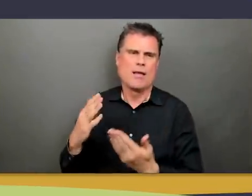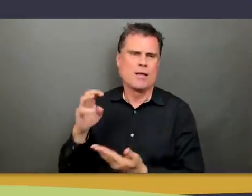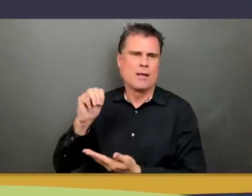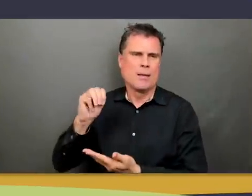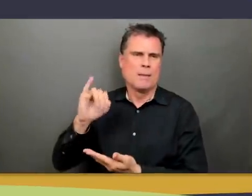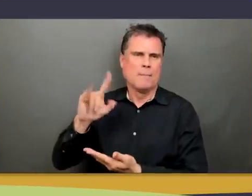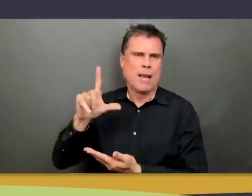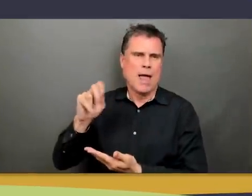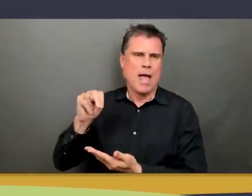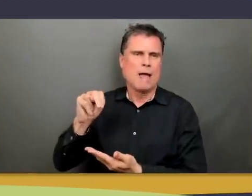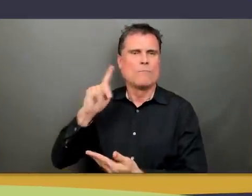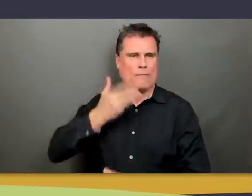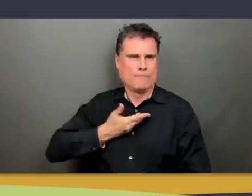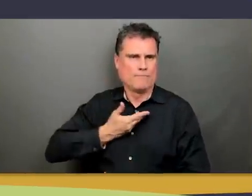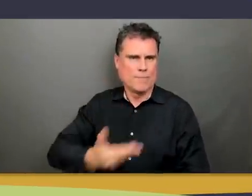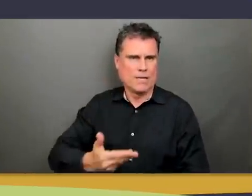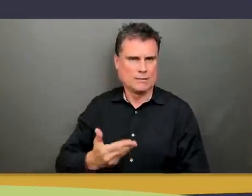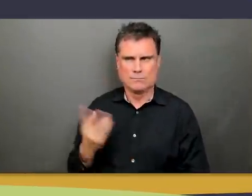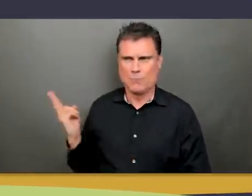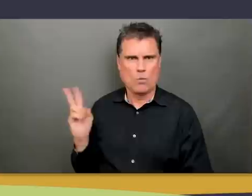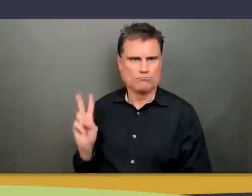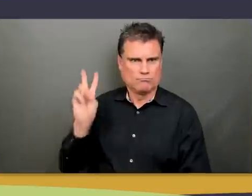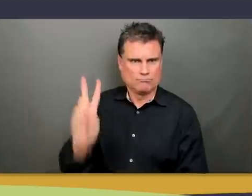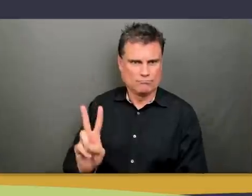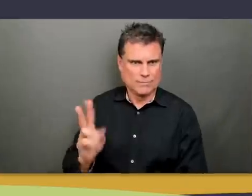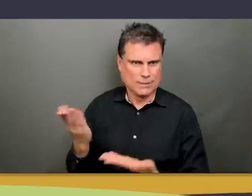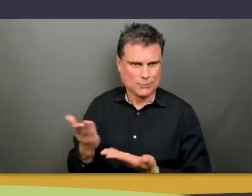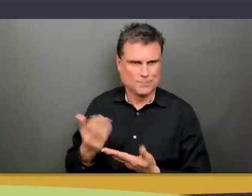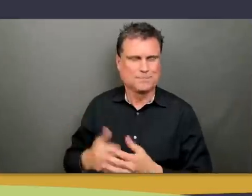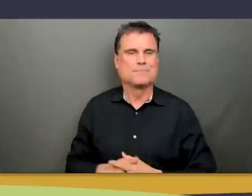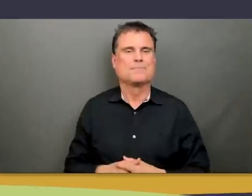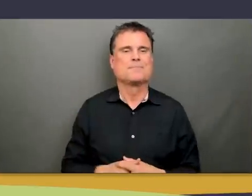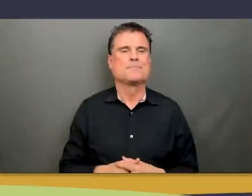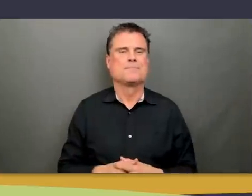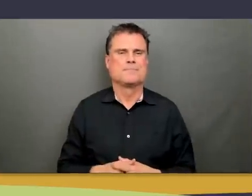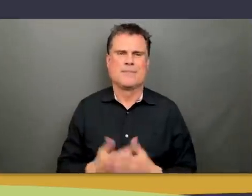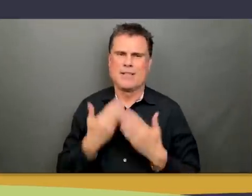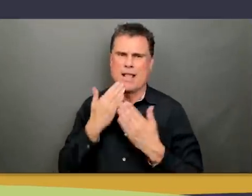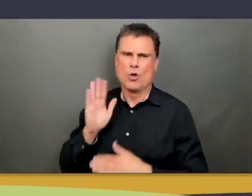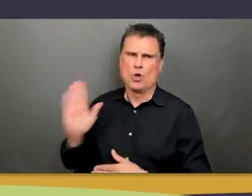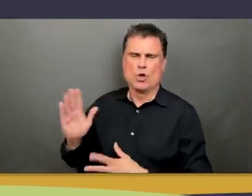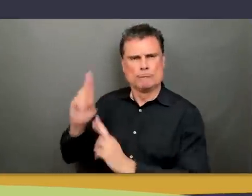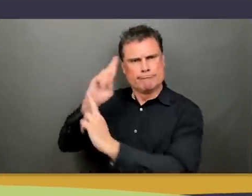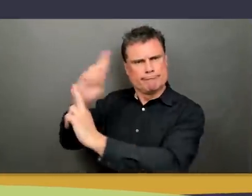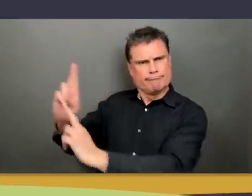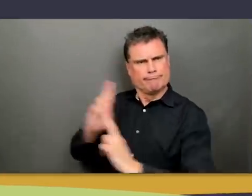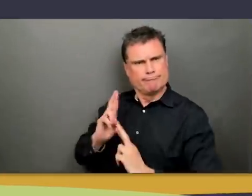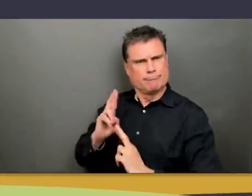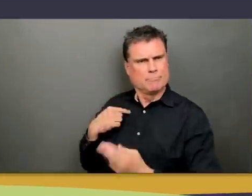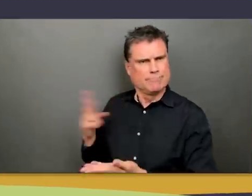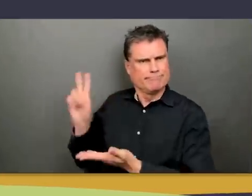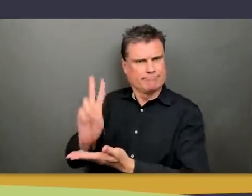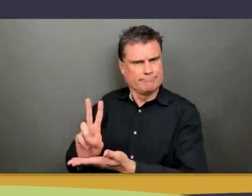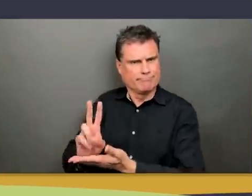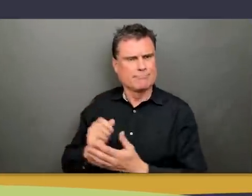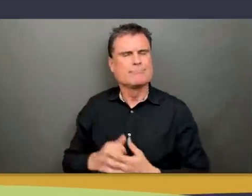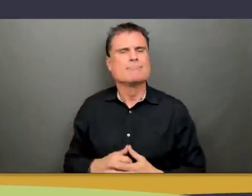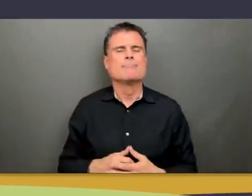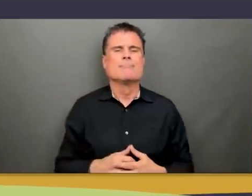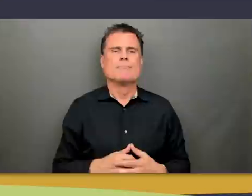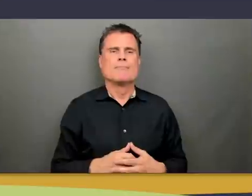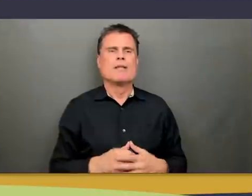I really want to thank her for the respect that she had for us as Kwantlen, my wife's territory.